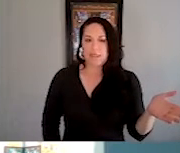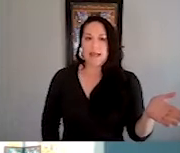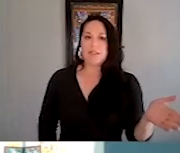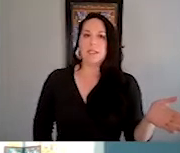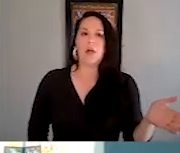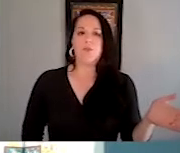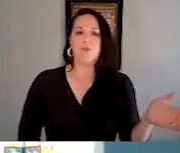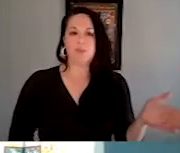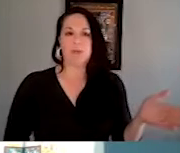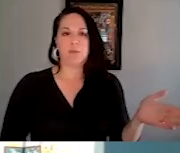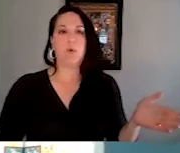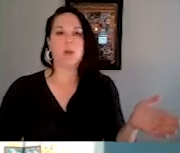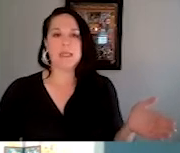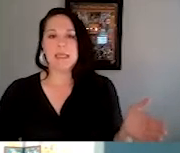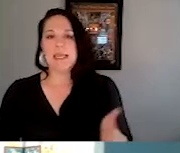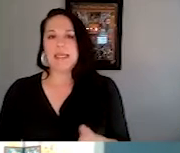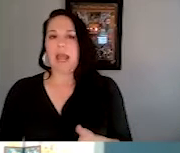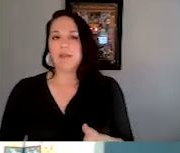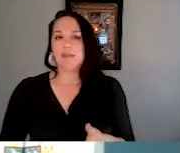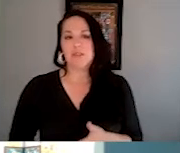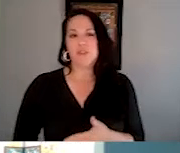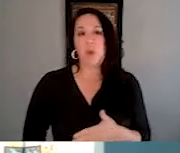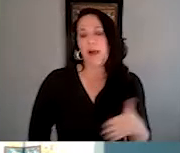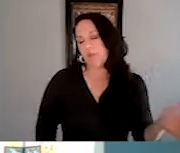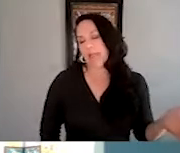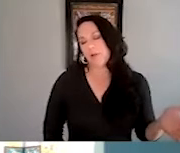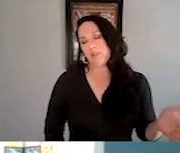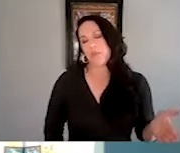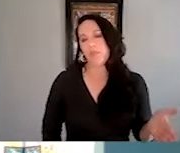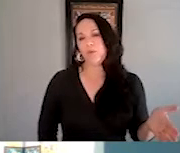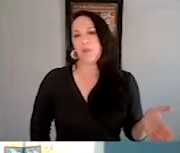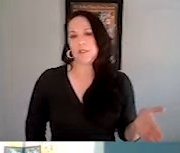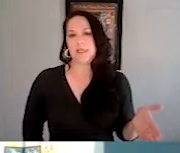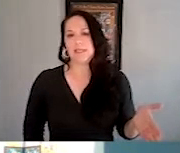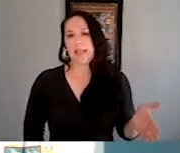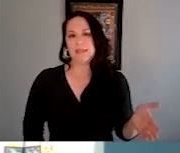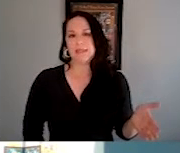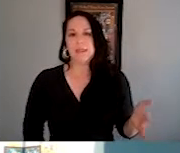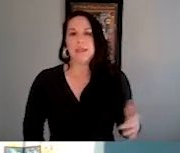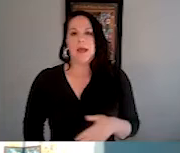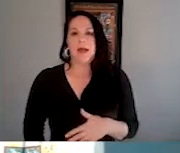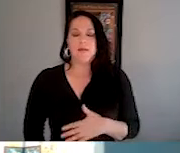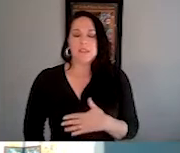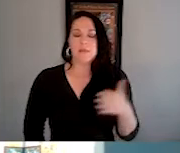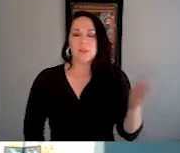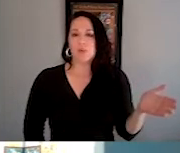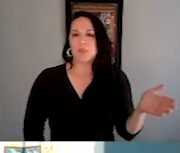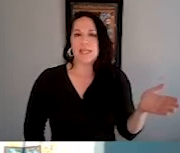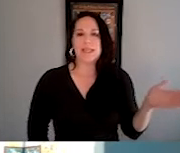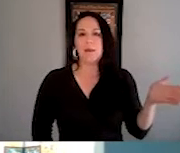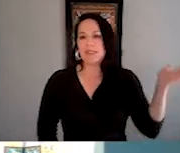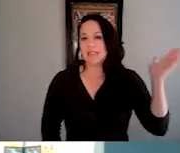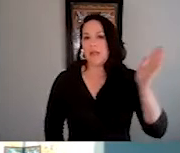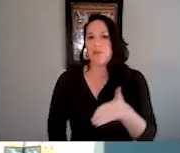of 20,000, law enforcement reported in a night shift 12 encounters with youth on Delta-8. Some